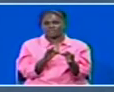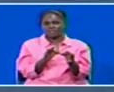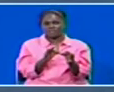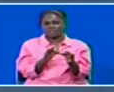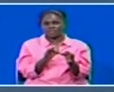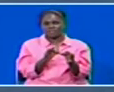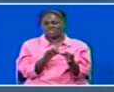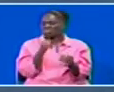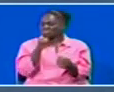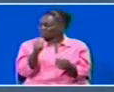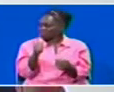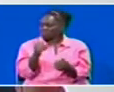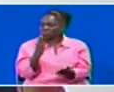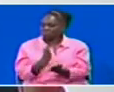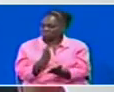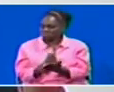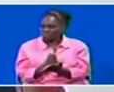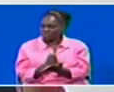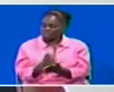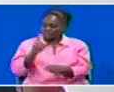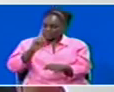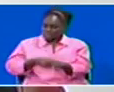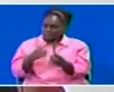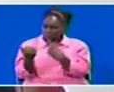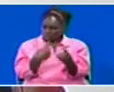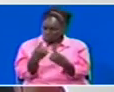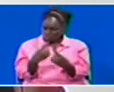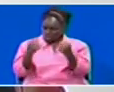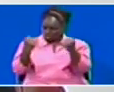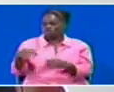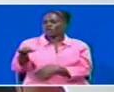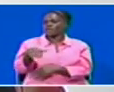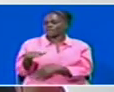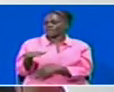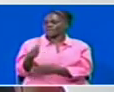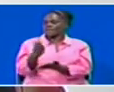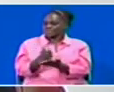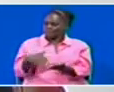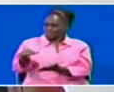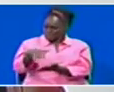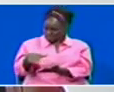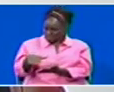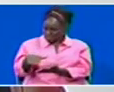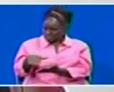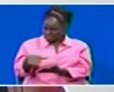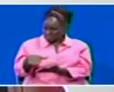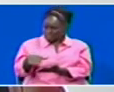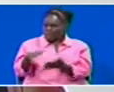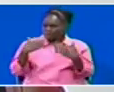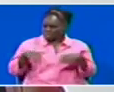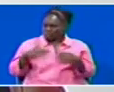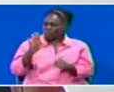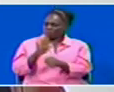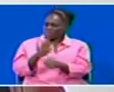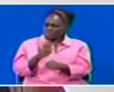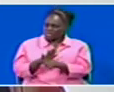party, which is not the case. Because even when you talk about so-called strongholds, there are areas where you will find they are populated by people